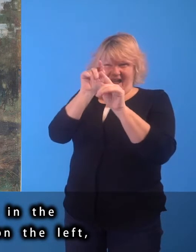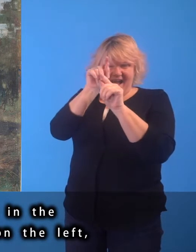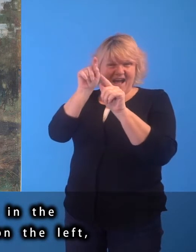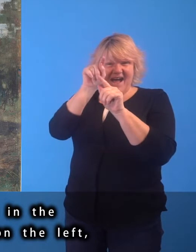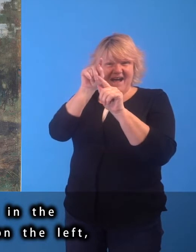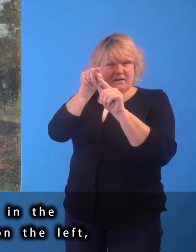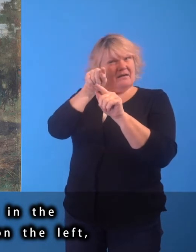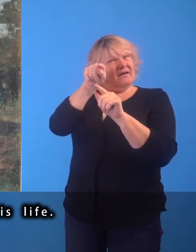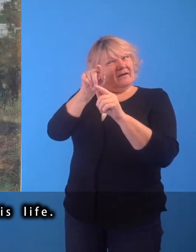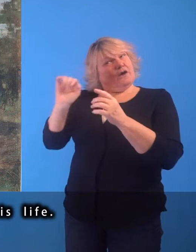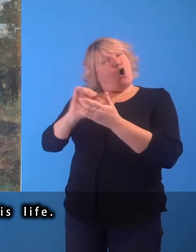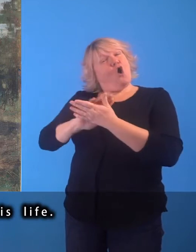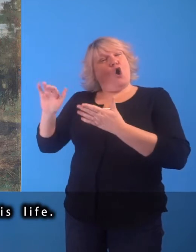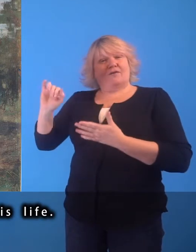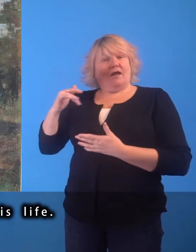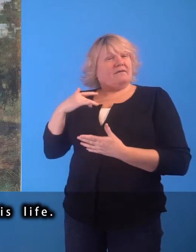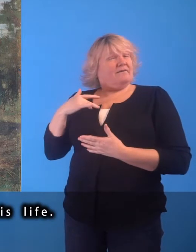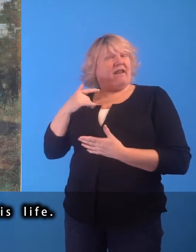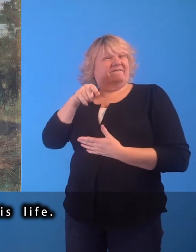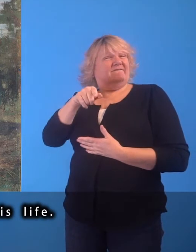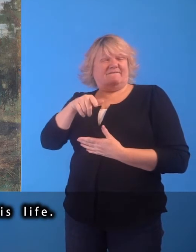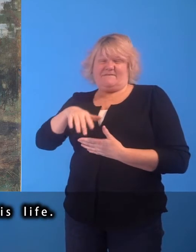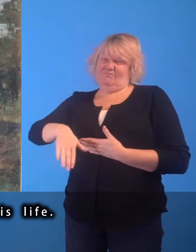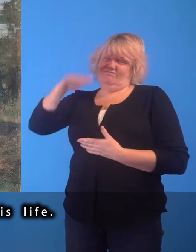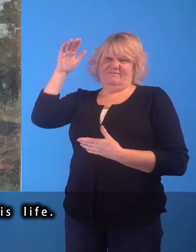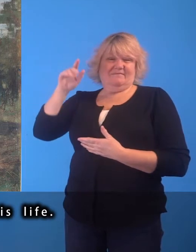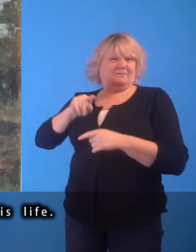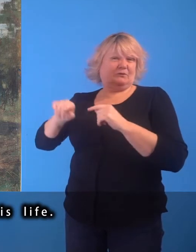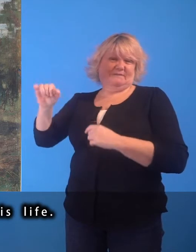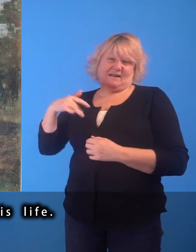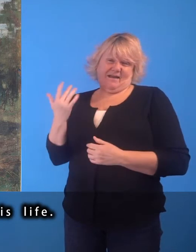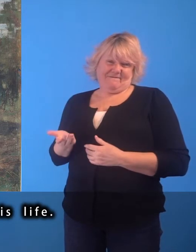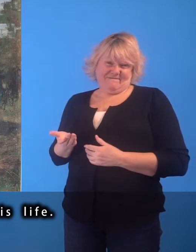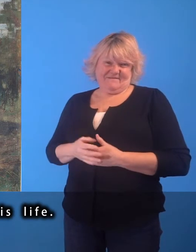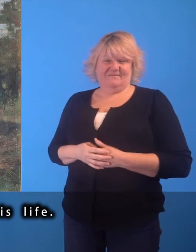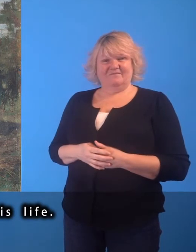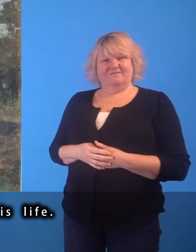left, was Hornel's home for much of his life.